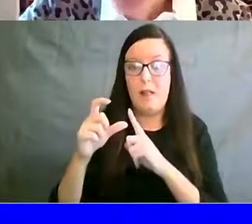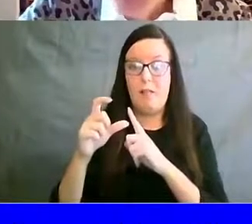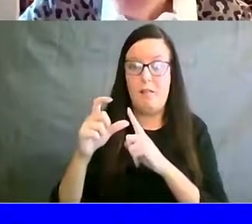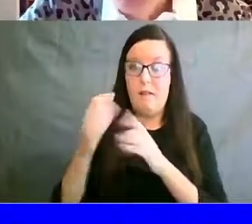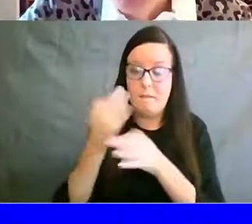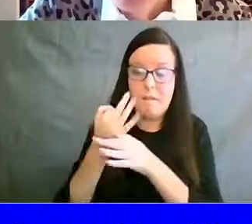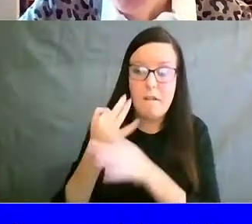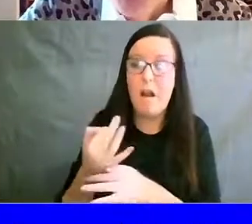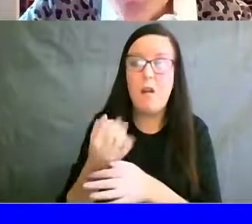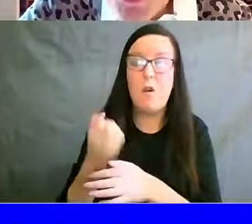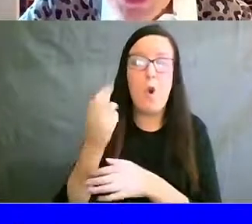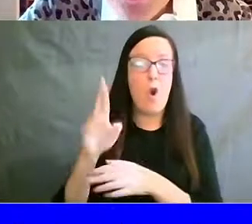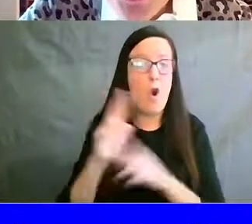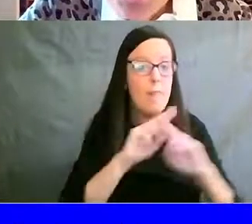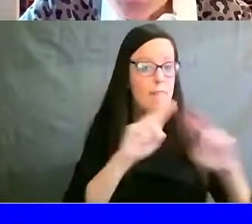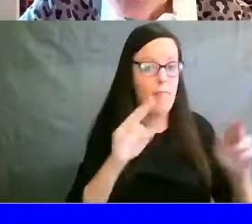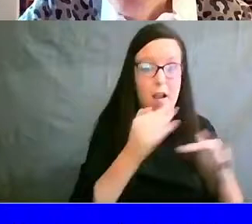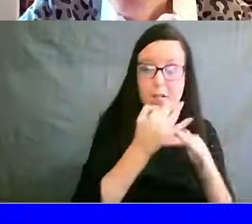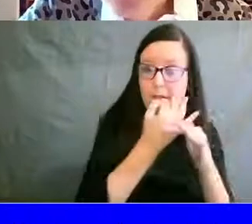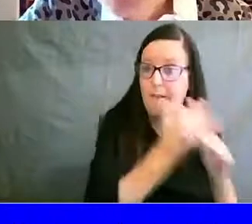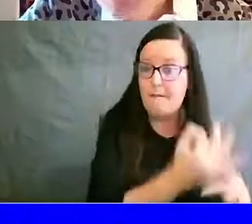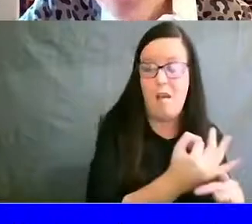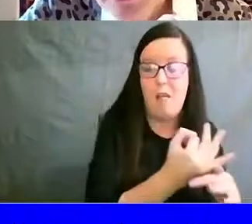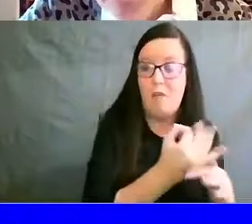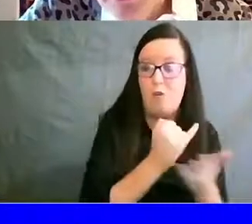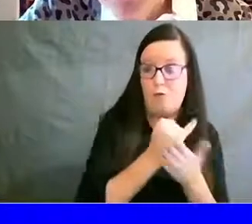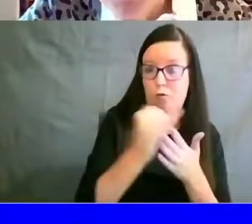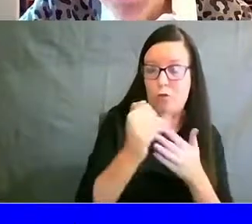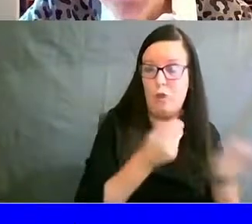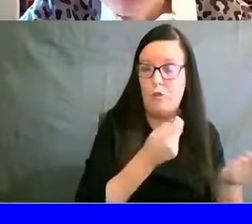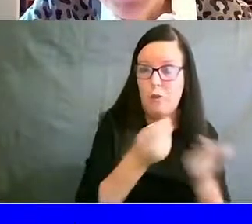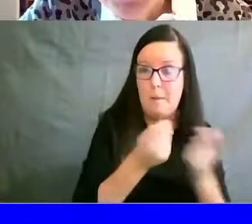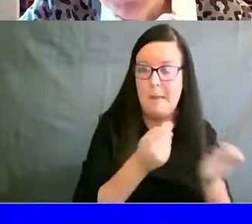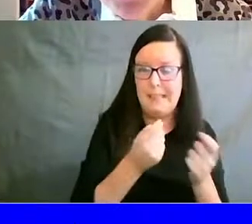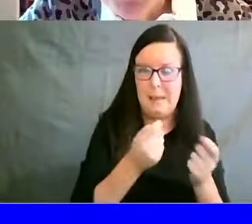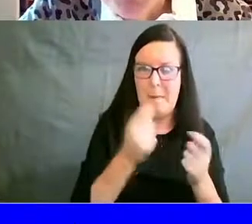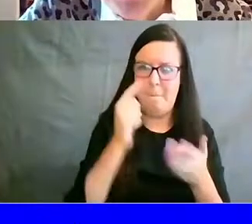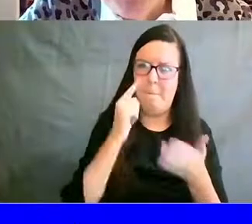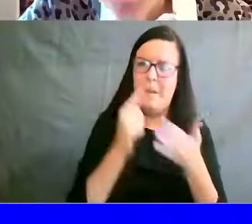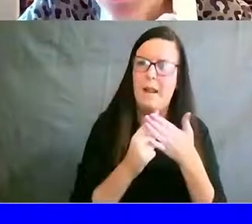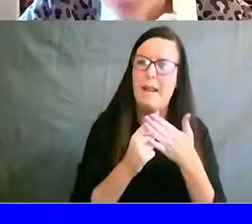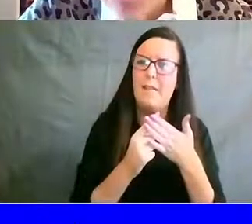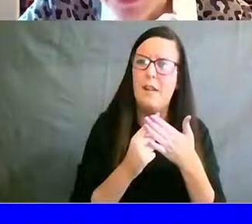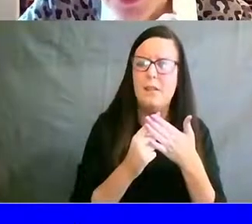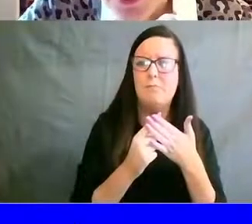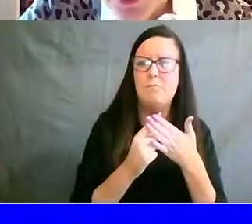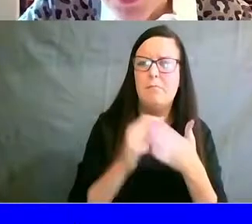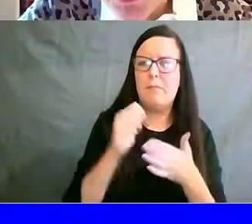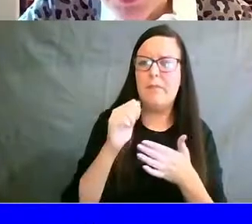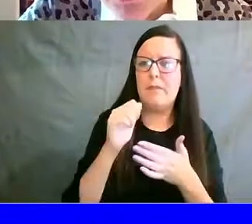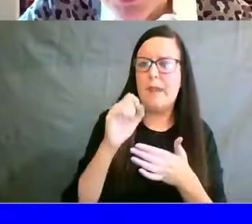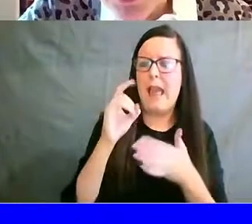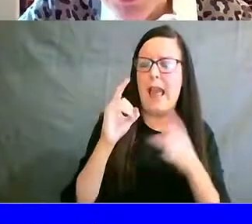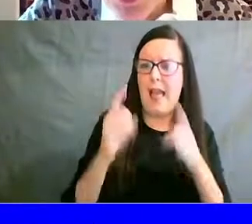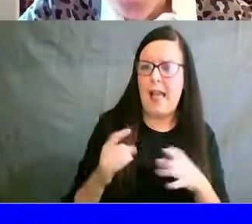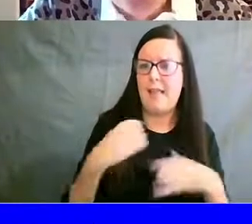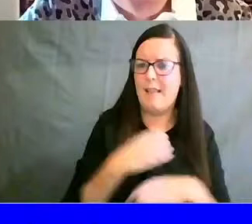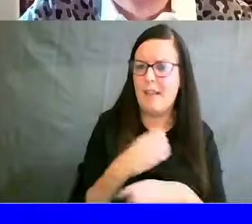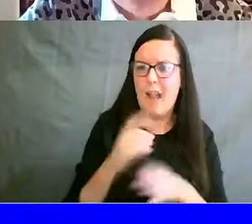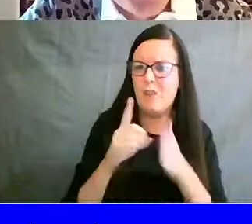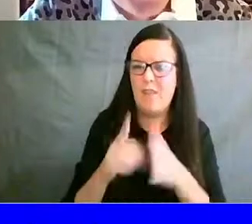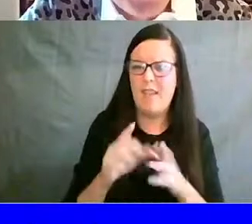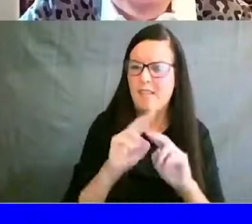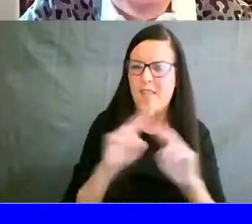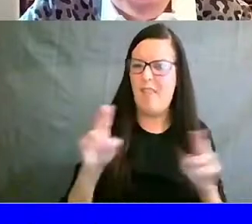or does not comply with the refusal of treatment, reasonably believing that that advanced healthcare directive is not valid or is not applicable,